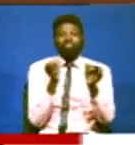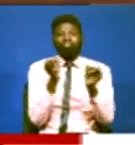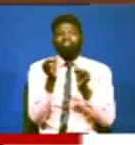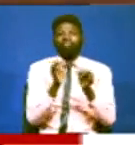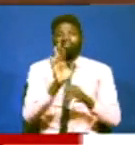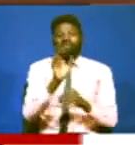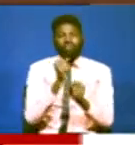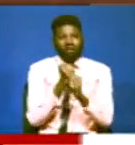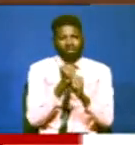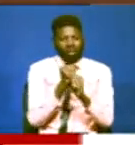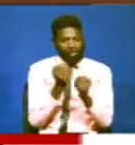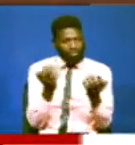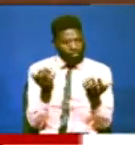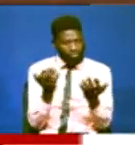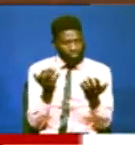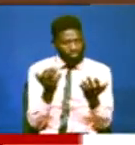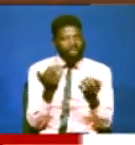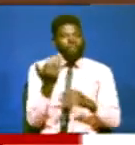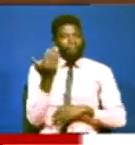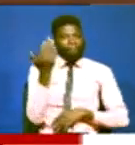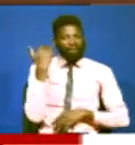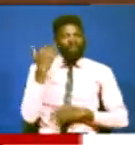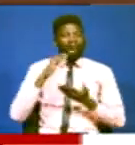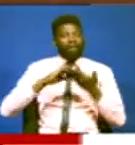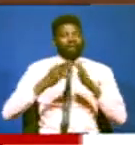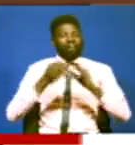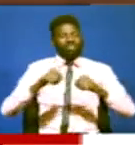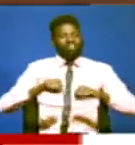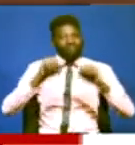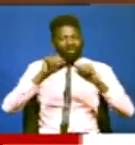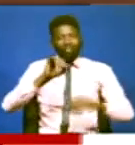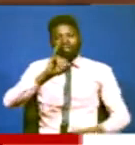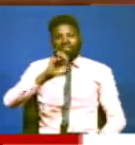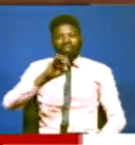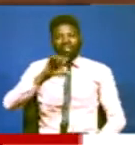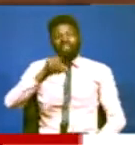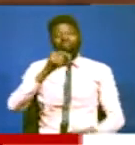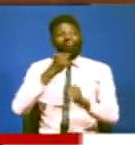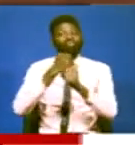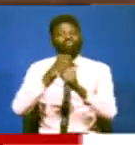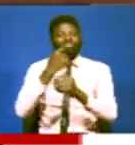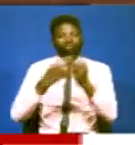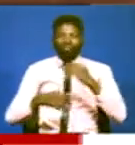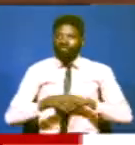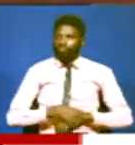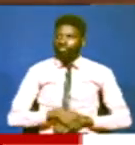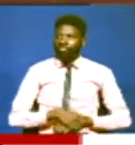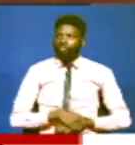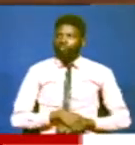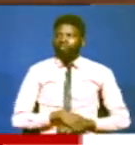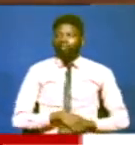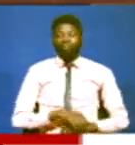profession prior to being chair of IBC, what you've been doing for a living. Yes.